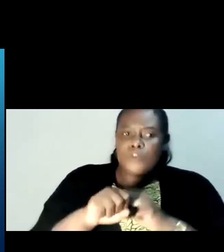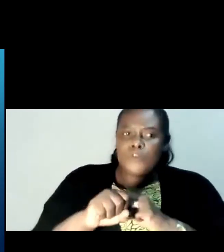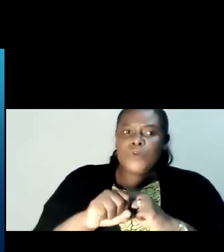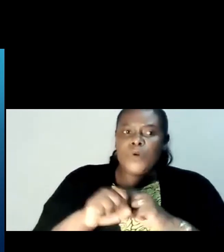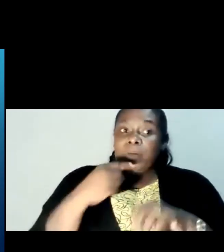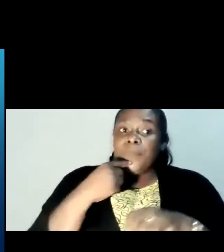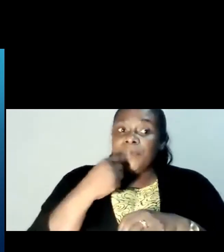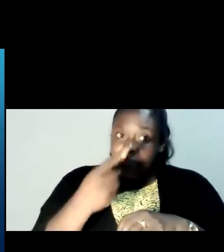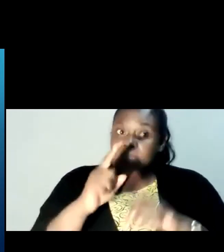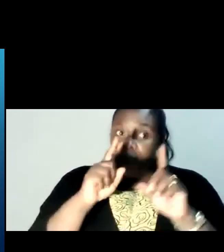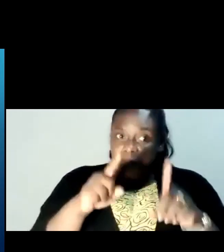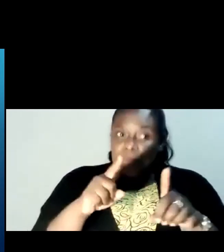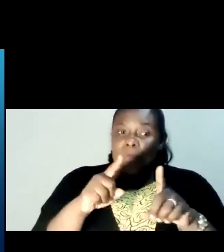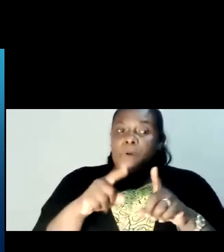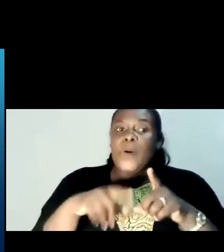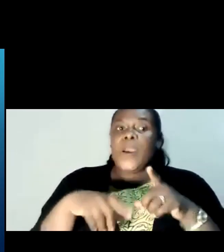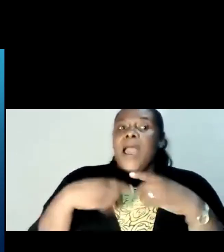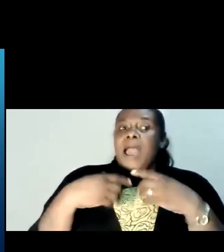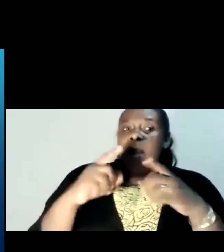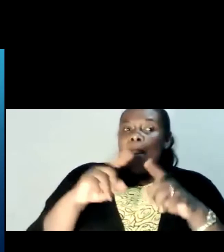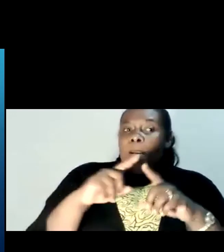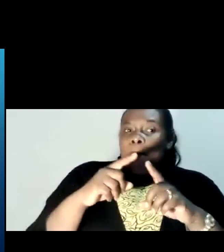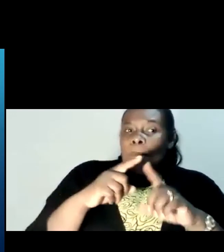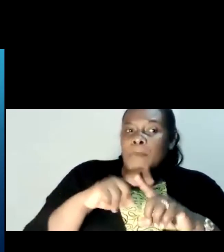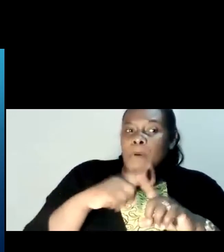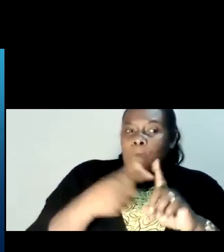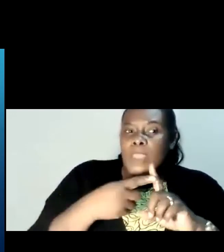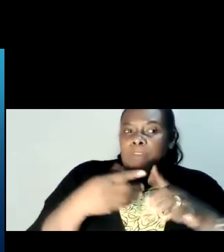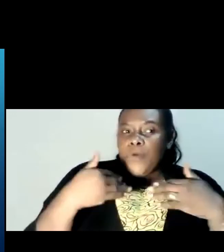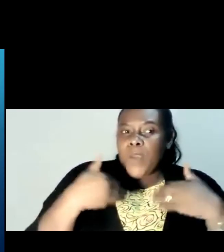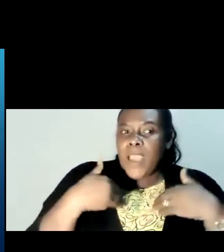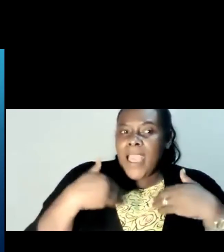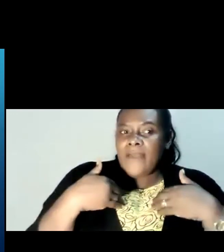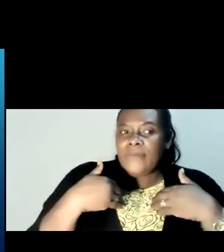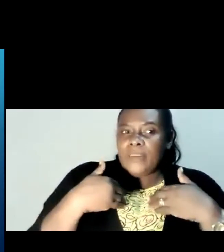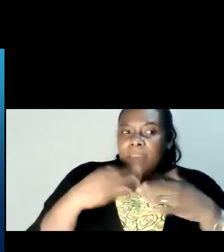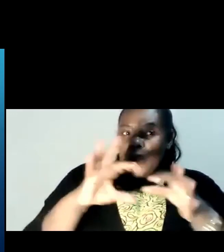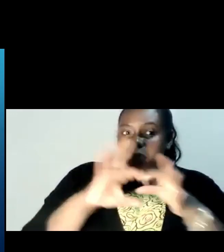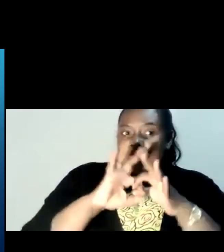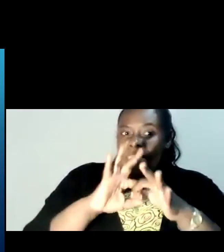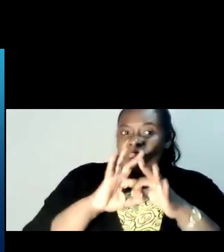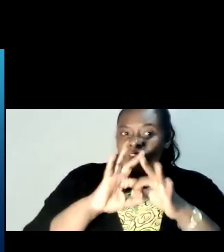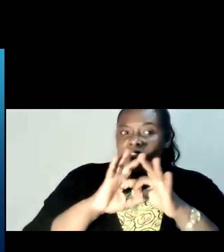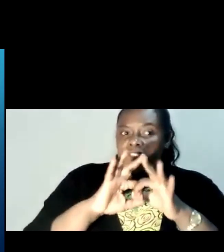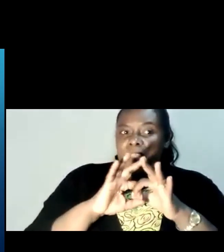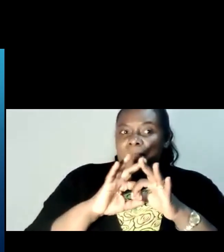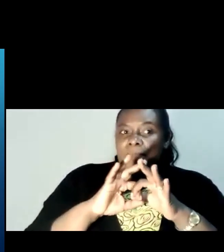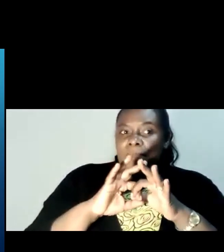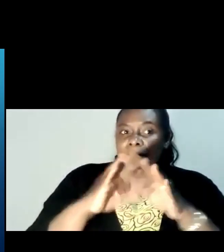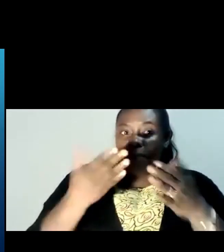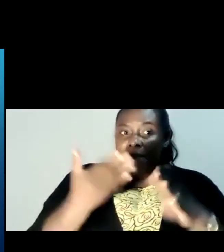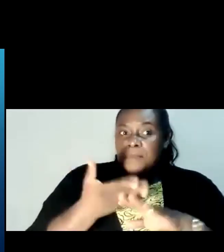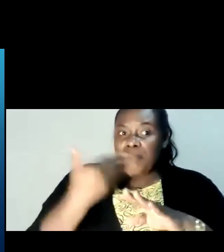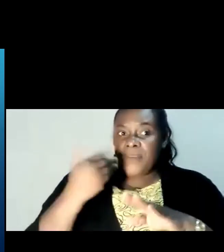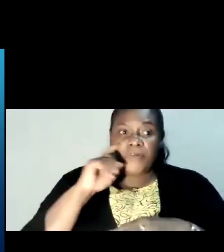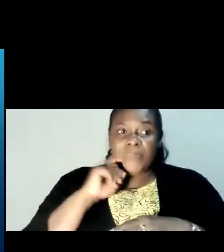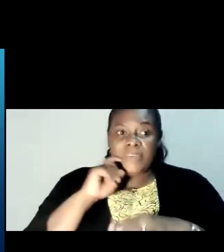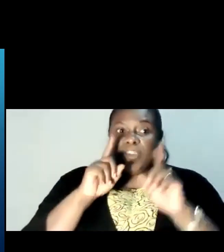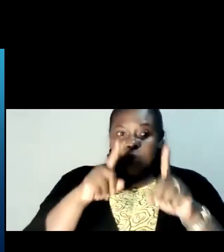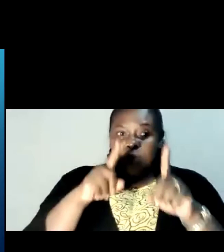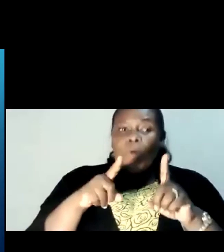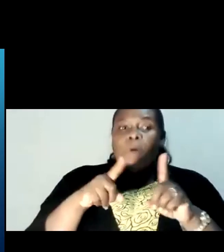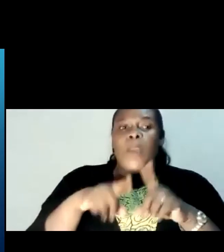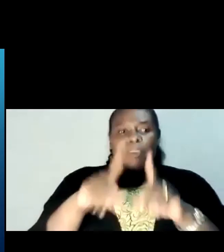of your relationship to reduce your risk of getting any STIs, and also to aid with early diagnosis of sexually